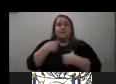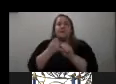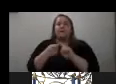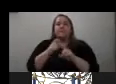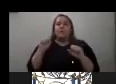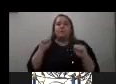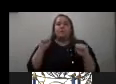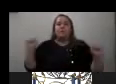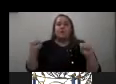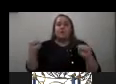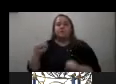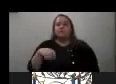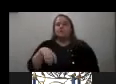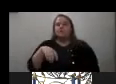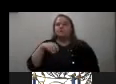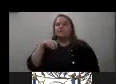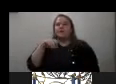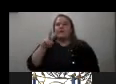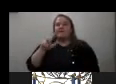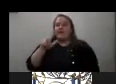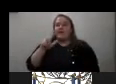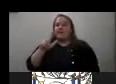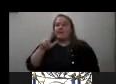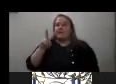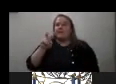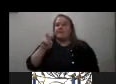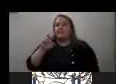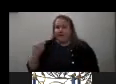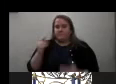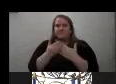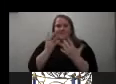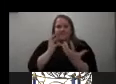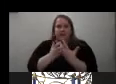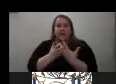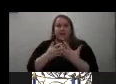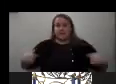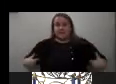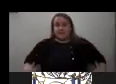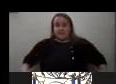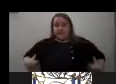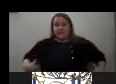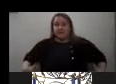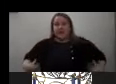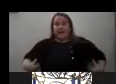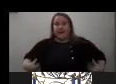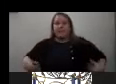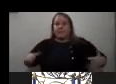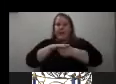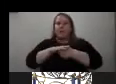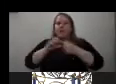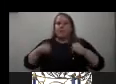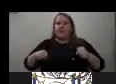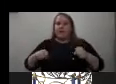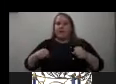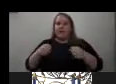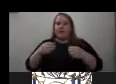so that they were easy to fit, and we made the side seams an area to fit, let them in and out, and we